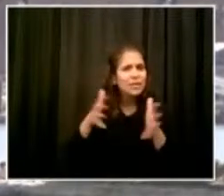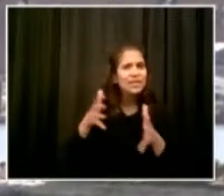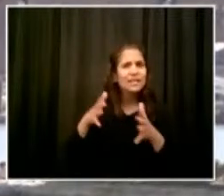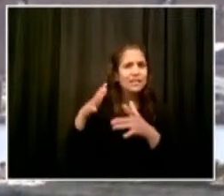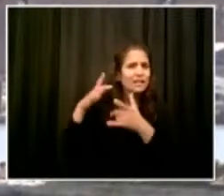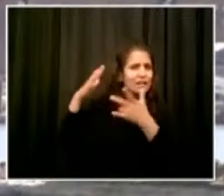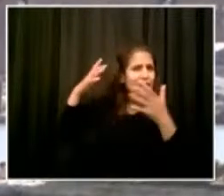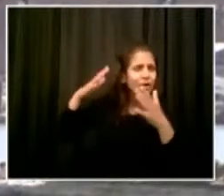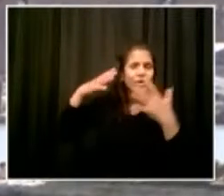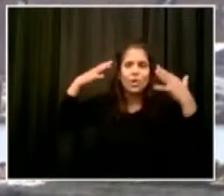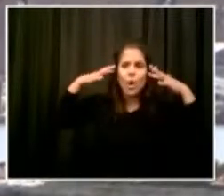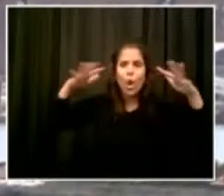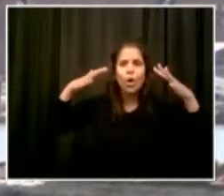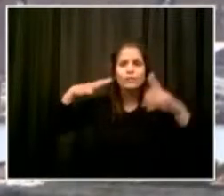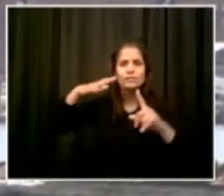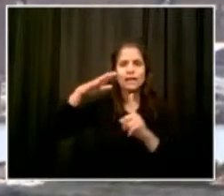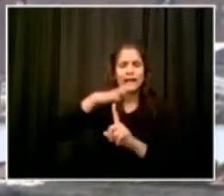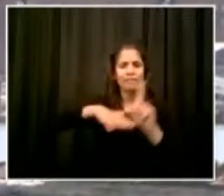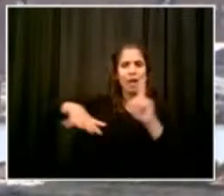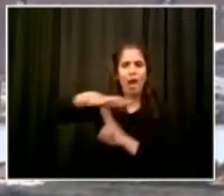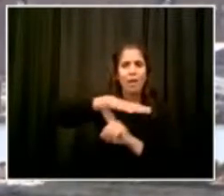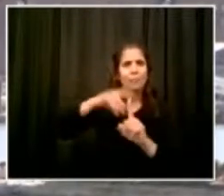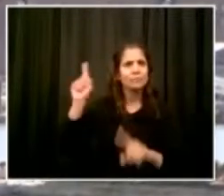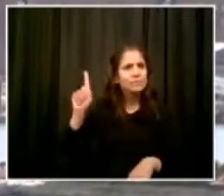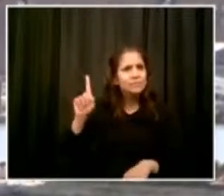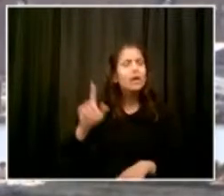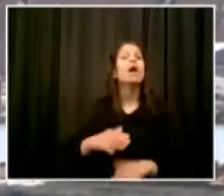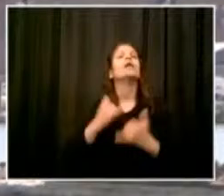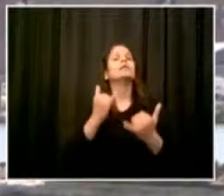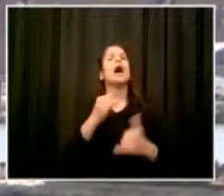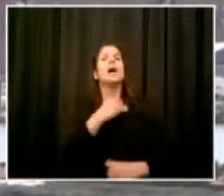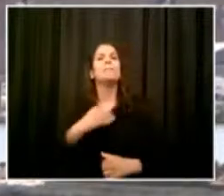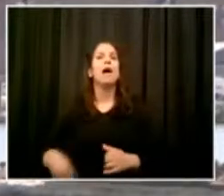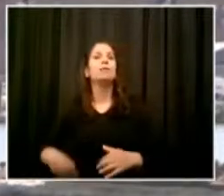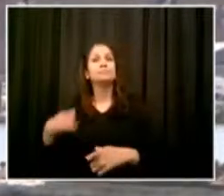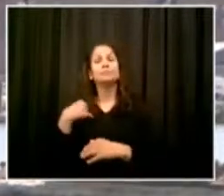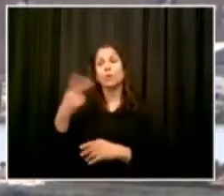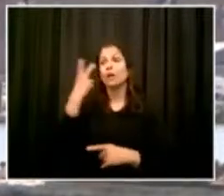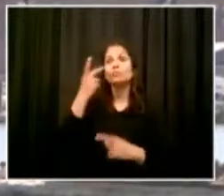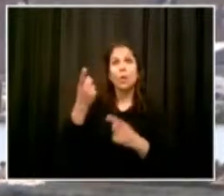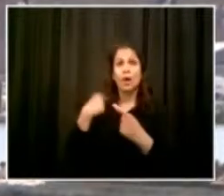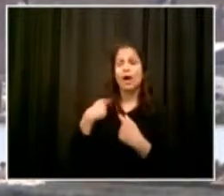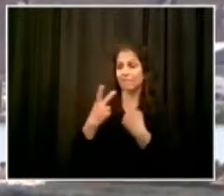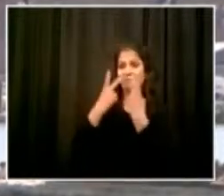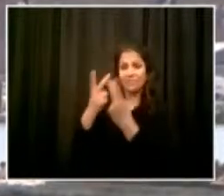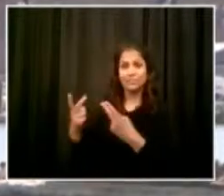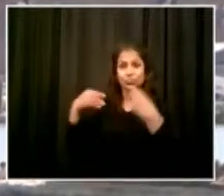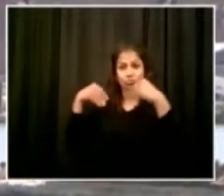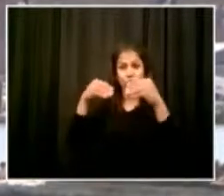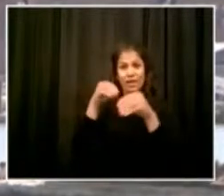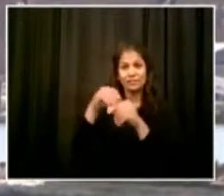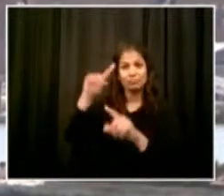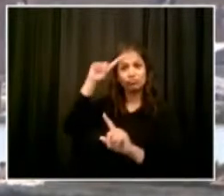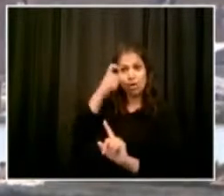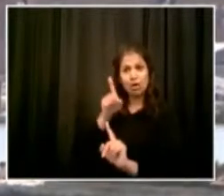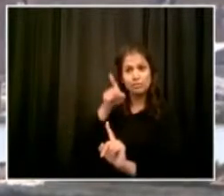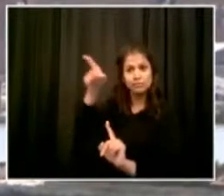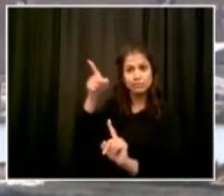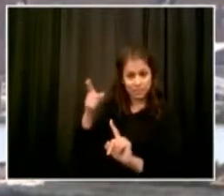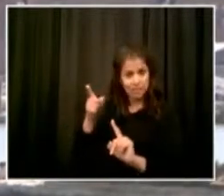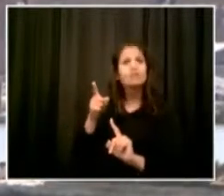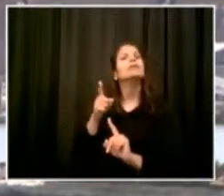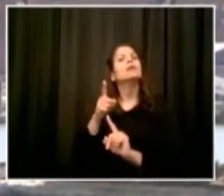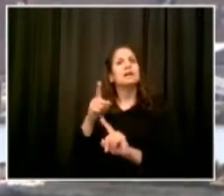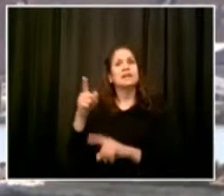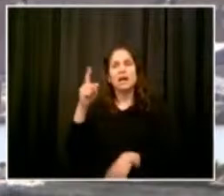are stores like the ones I visited in the Bronx that have a lot of work to do to come back, and we're going to help them. Commissioner Doris has met with the